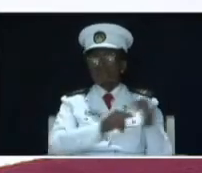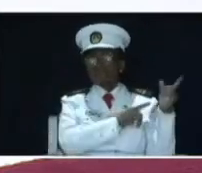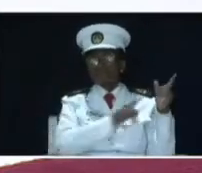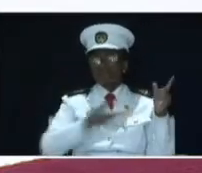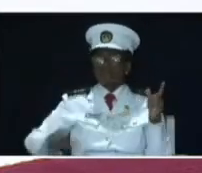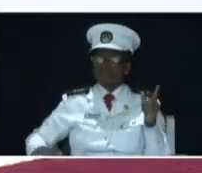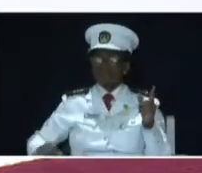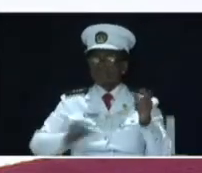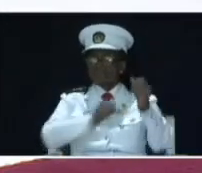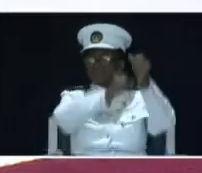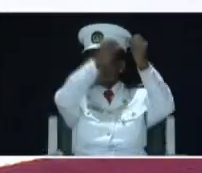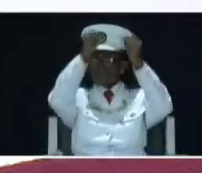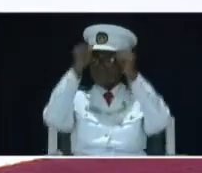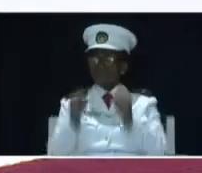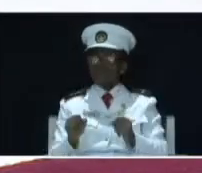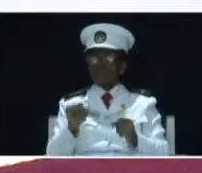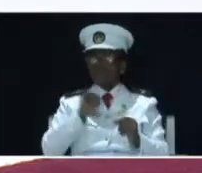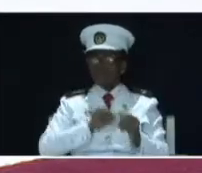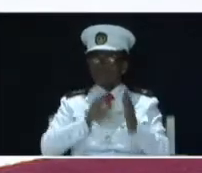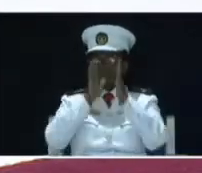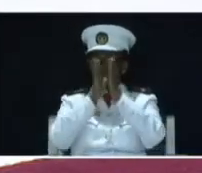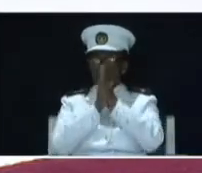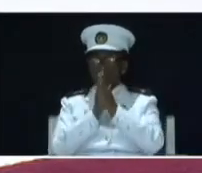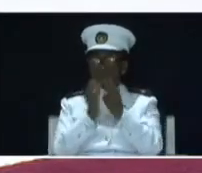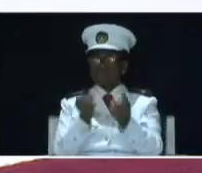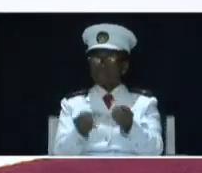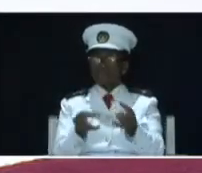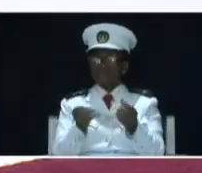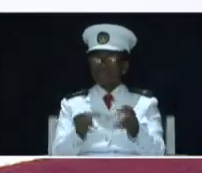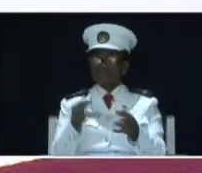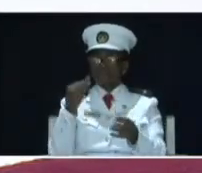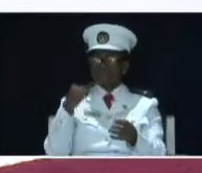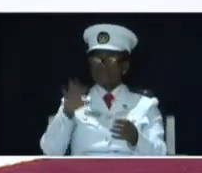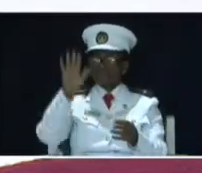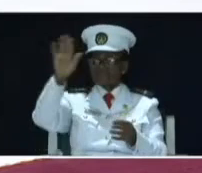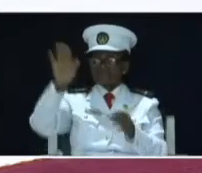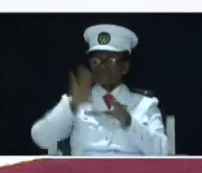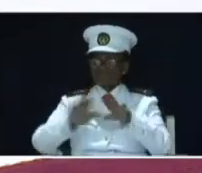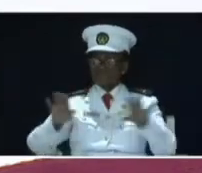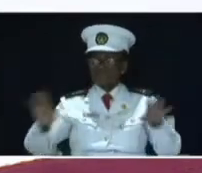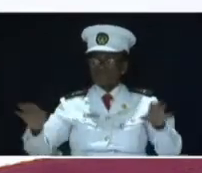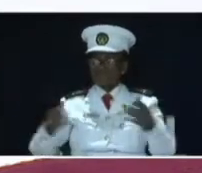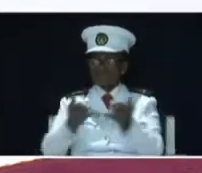that many of your children here today will become your partners.